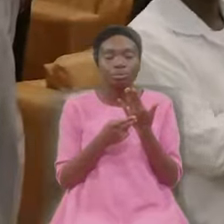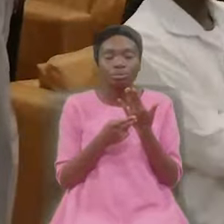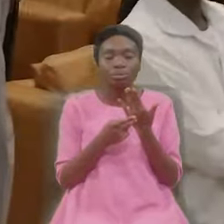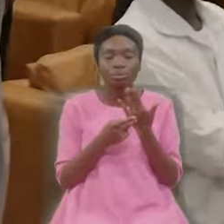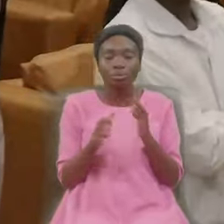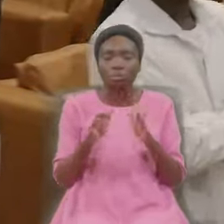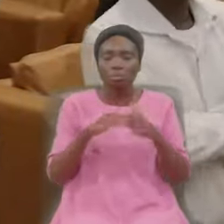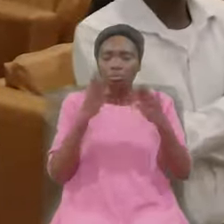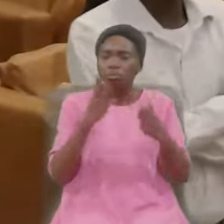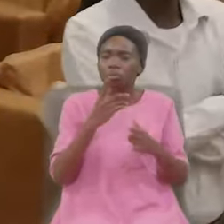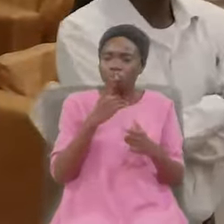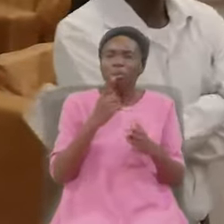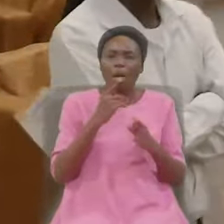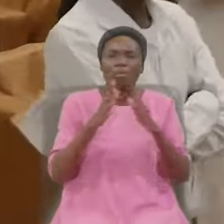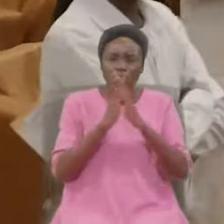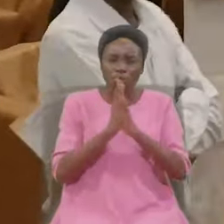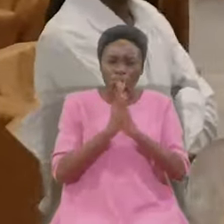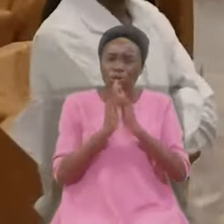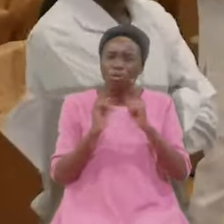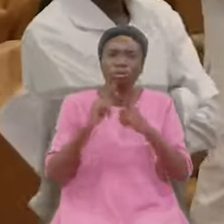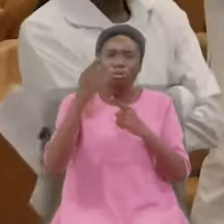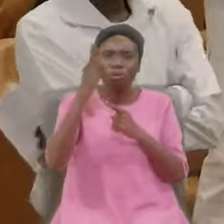Open your mouth and talk to God.